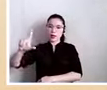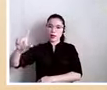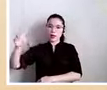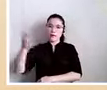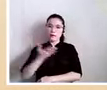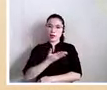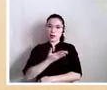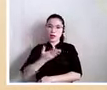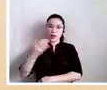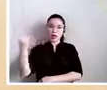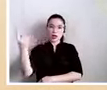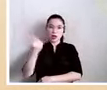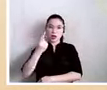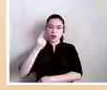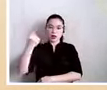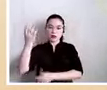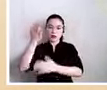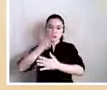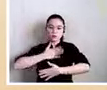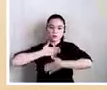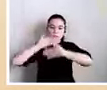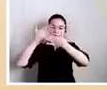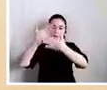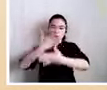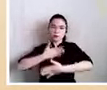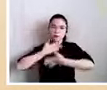exquisite in all their